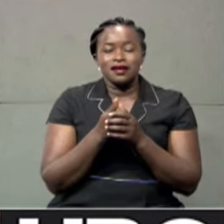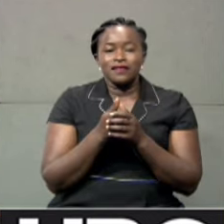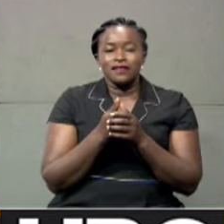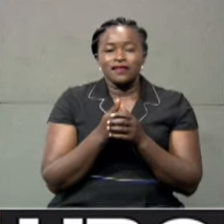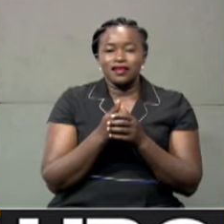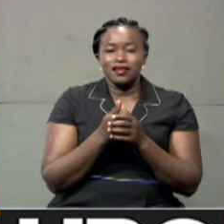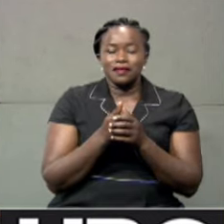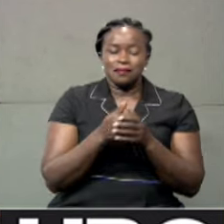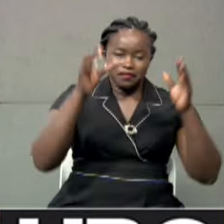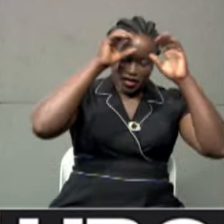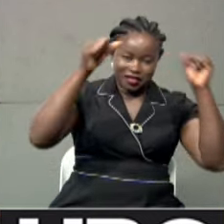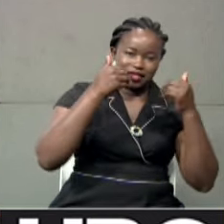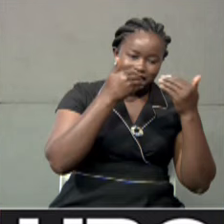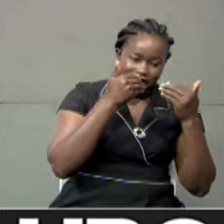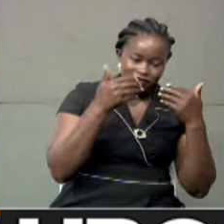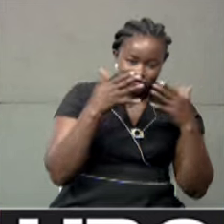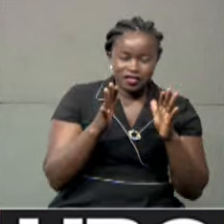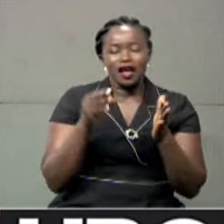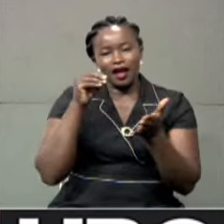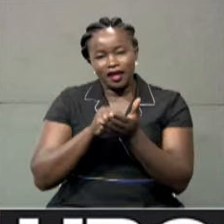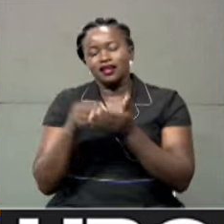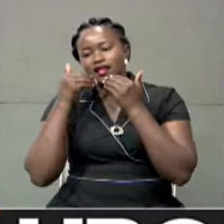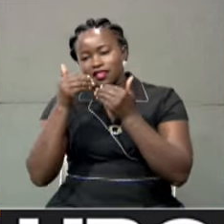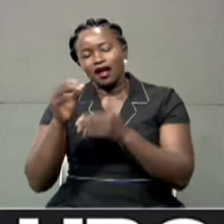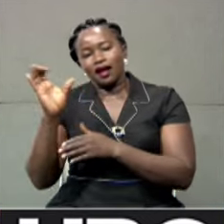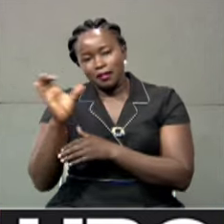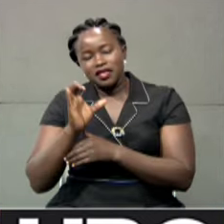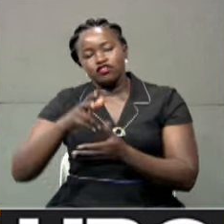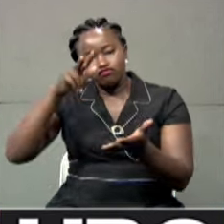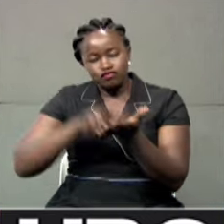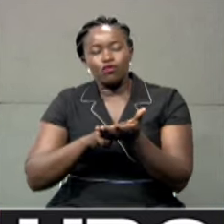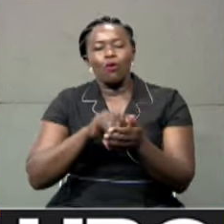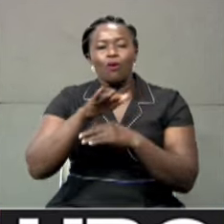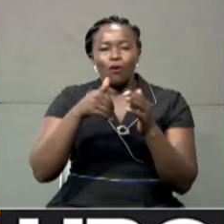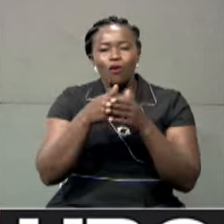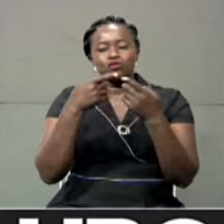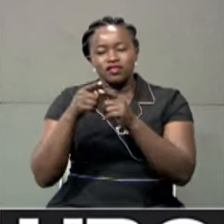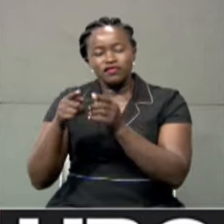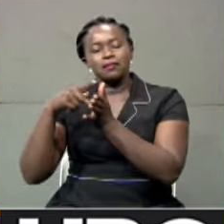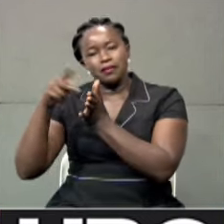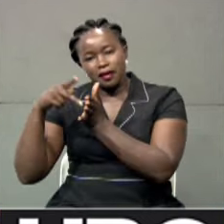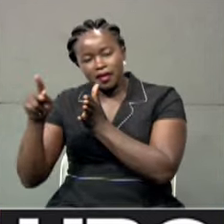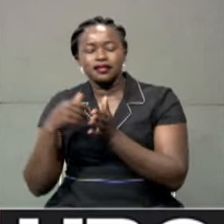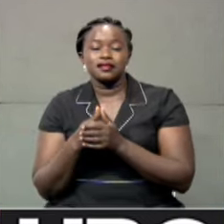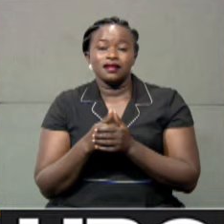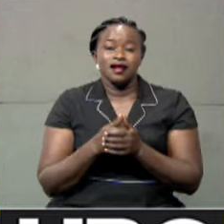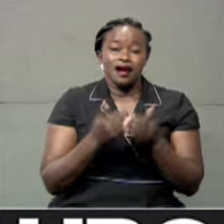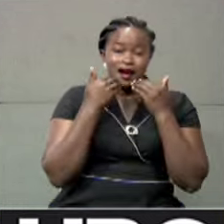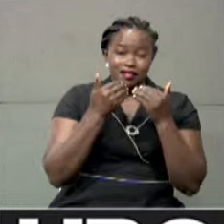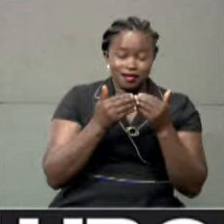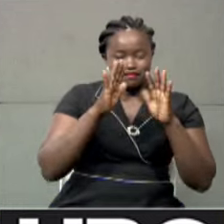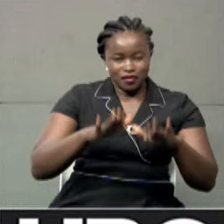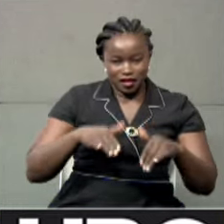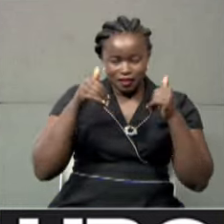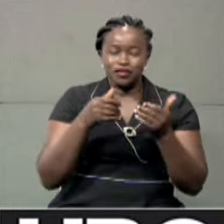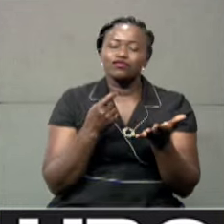want to thank Cabinet for approving that payments, all those payments. I want to thank Parliament of